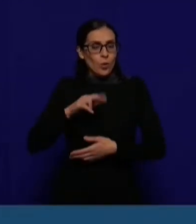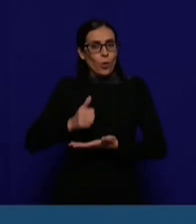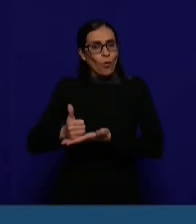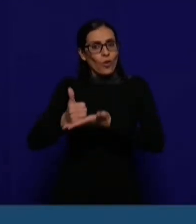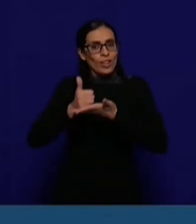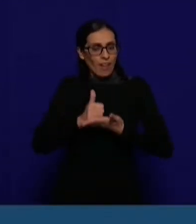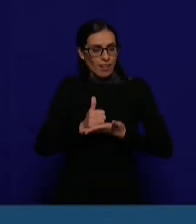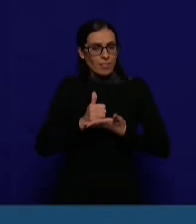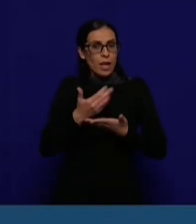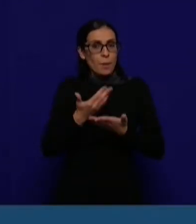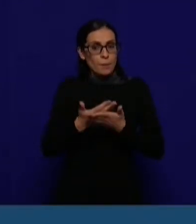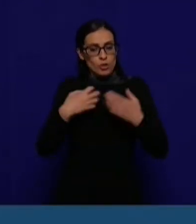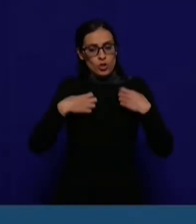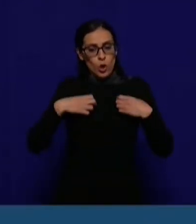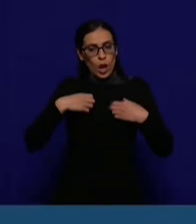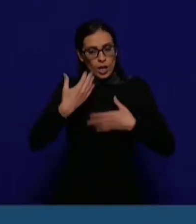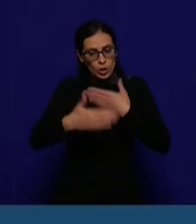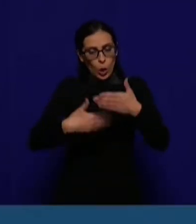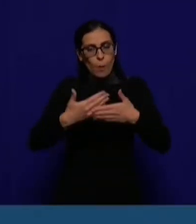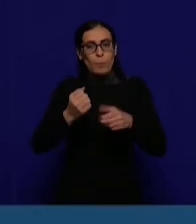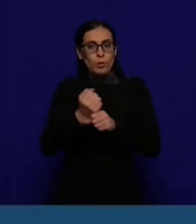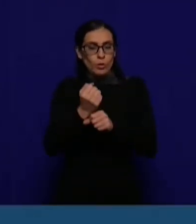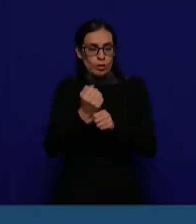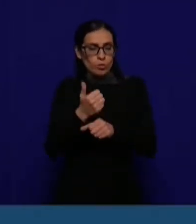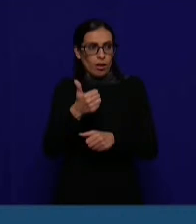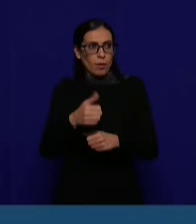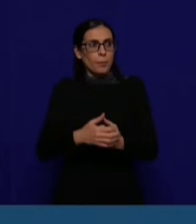fl-iskejjel ħalli l-iskejjel jibqgħu joperaw ukoll.